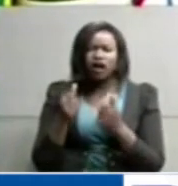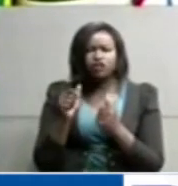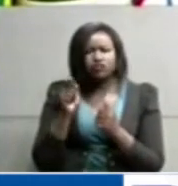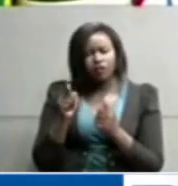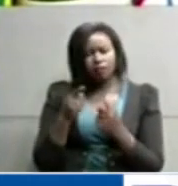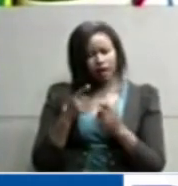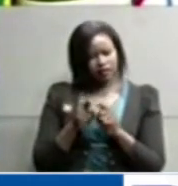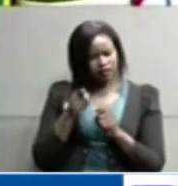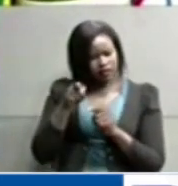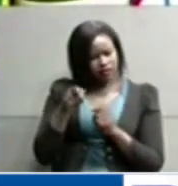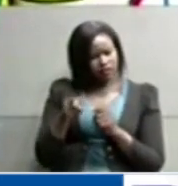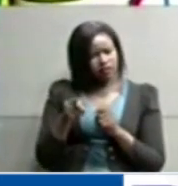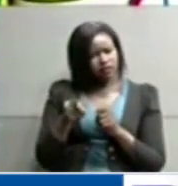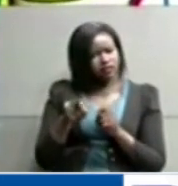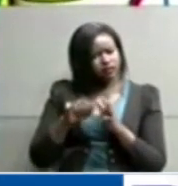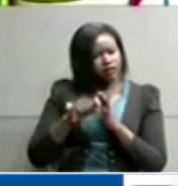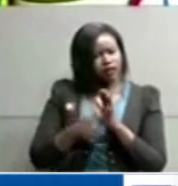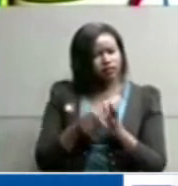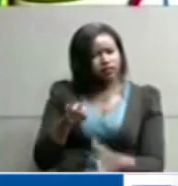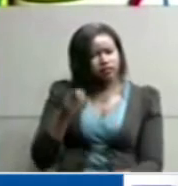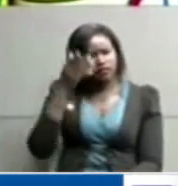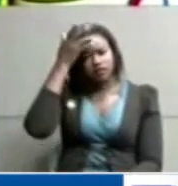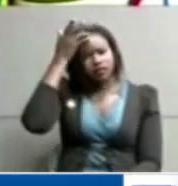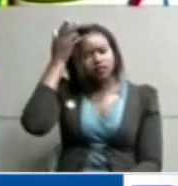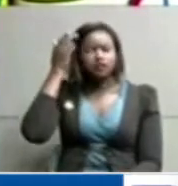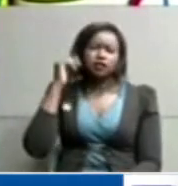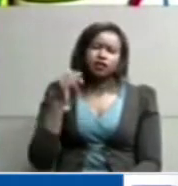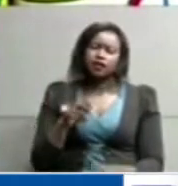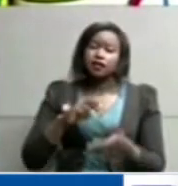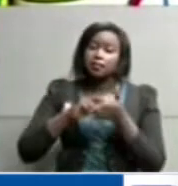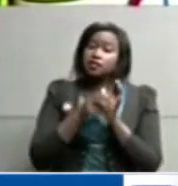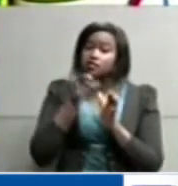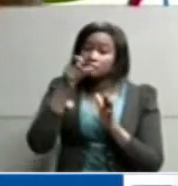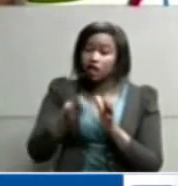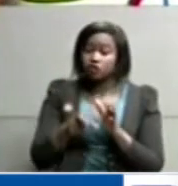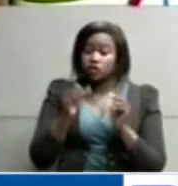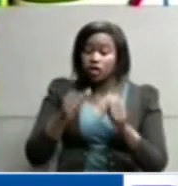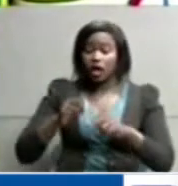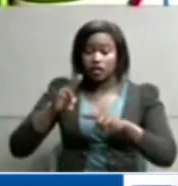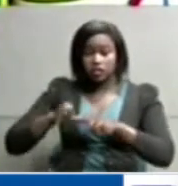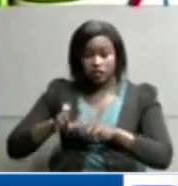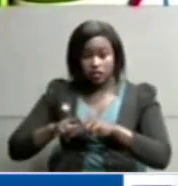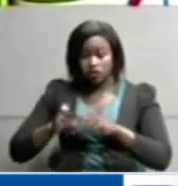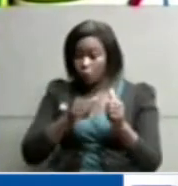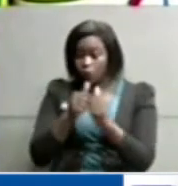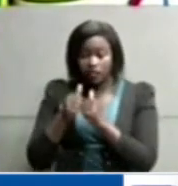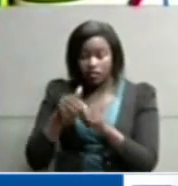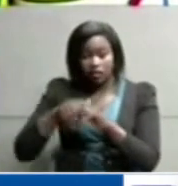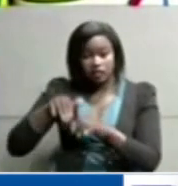this case, it would mean that this person could sit with us in a taxi,